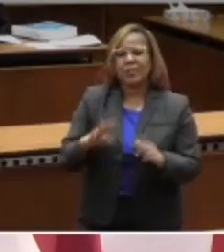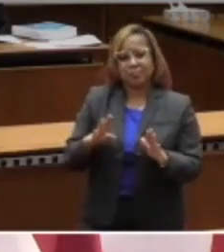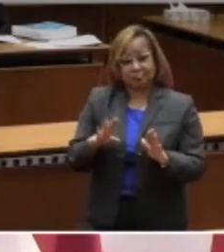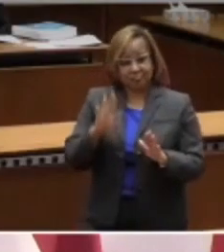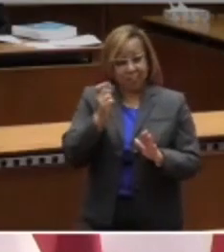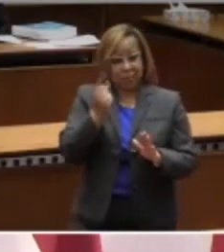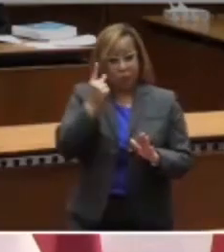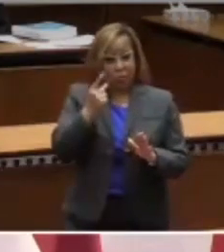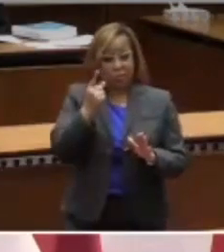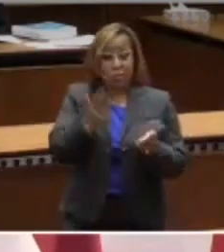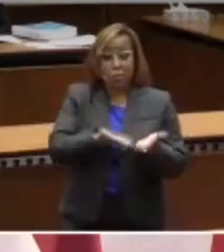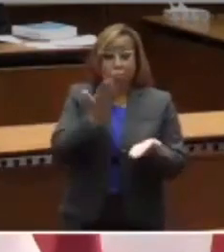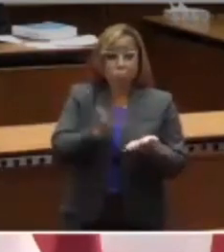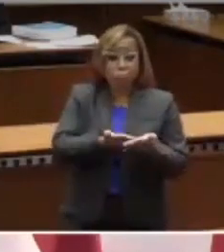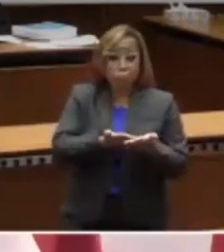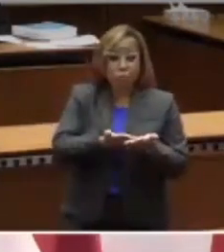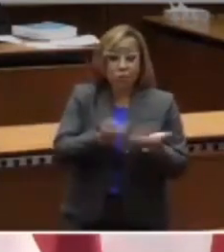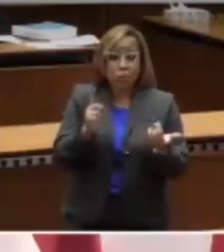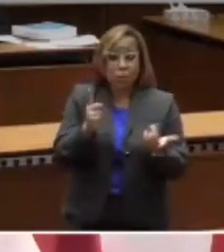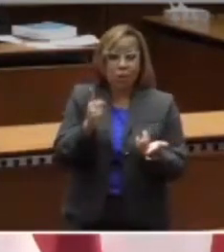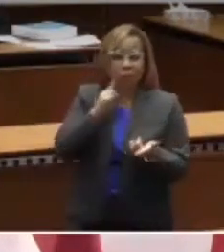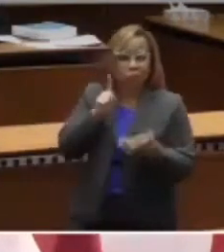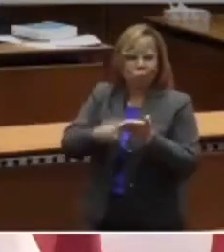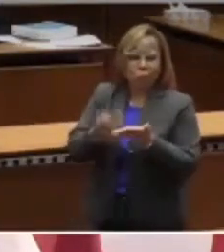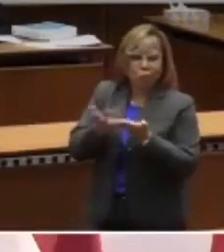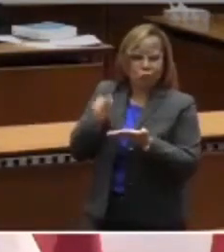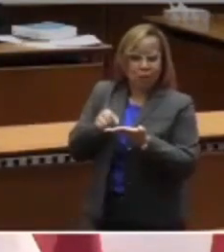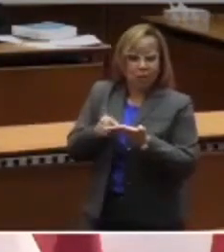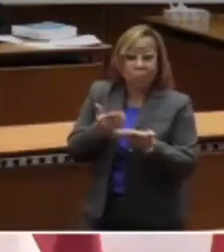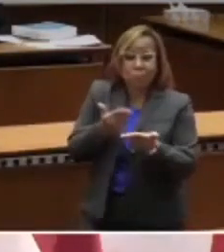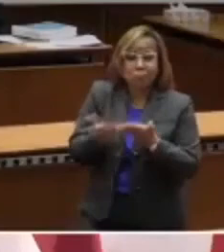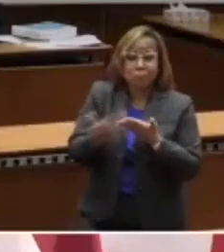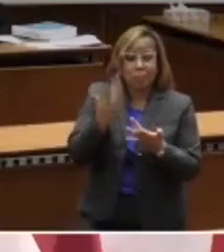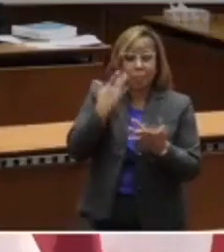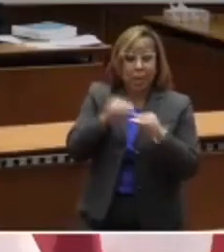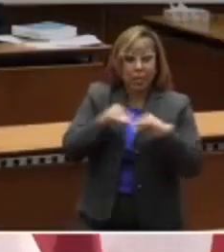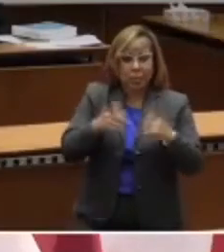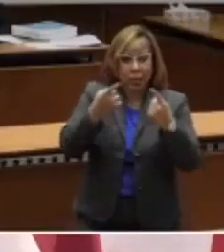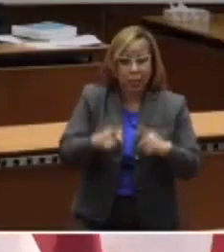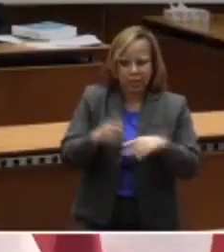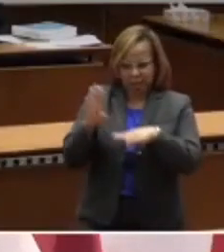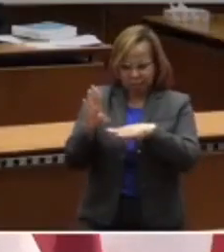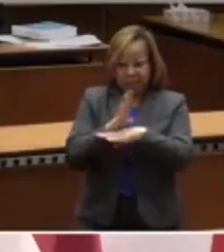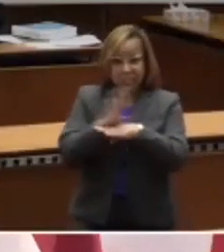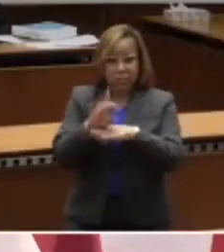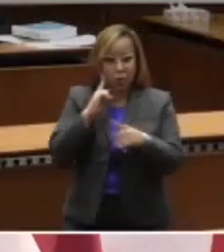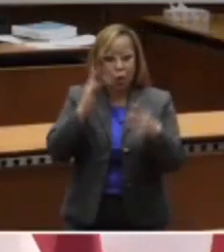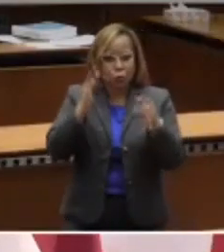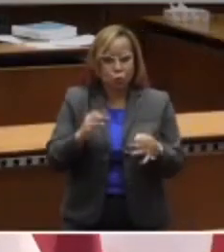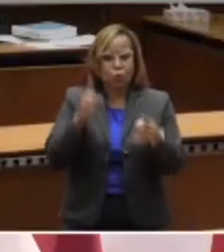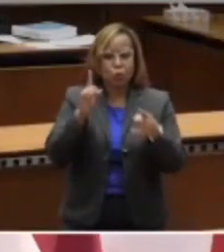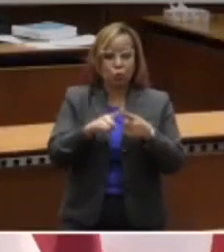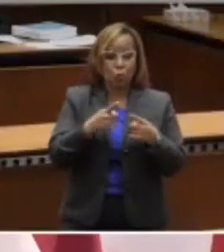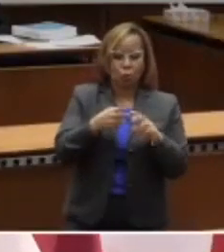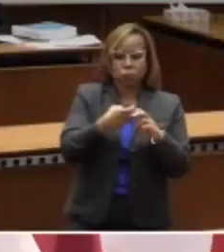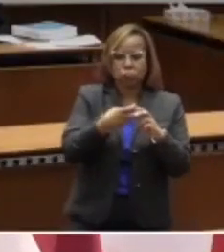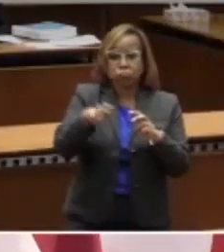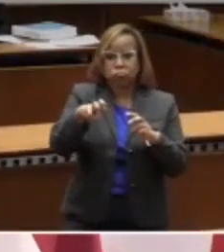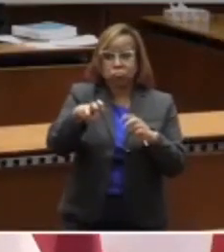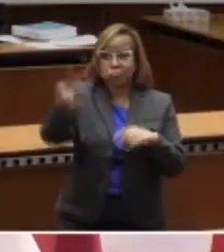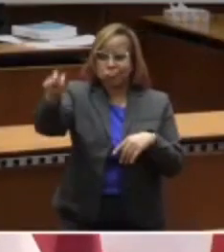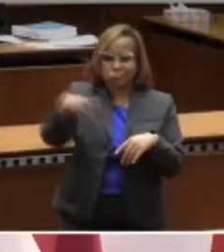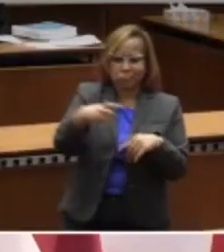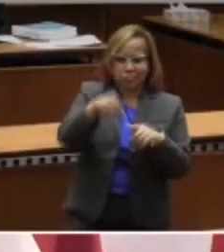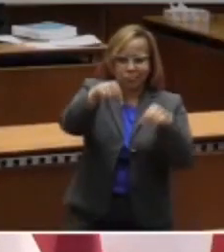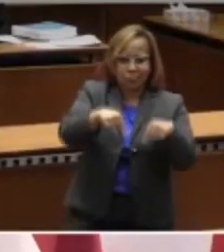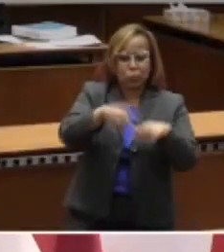folks, the proof is in the pudding. Even in the midst of this pandemic, businesses are choosing to relocate to